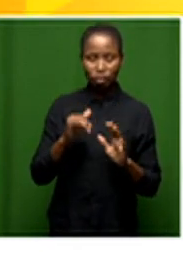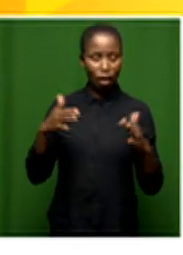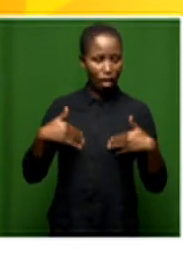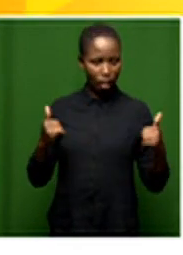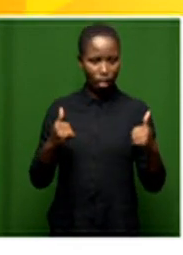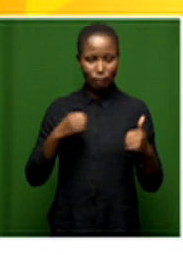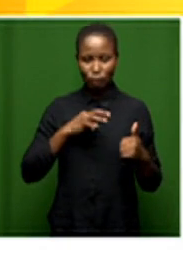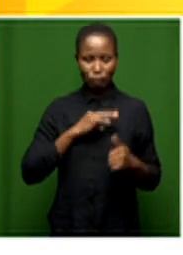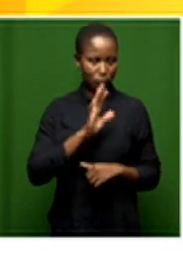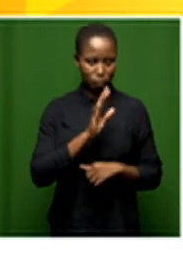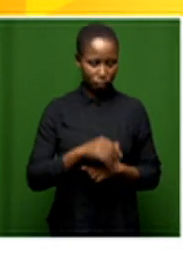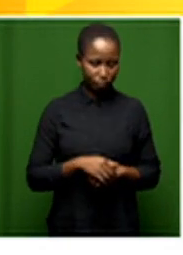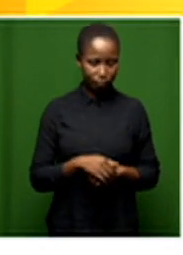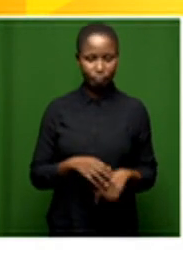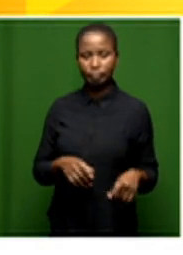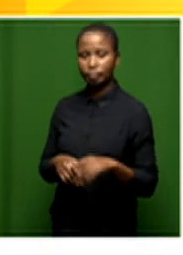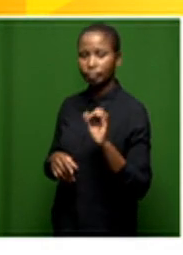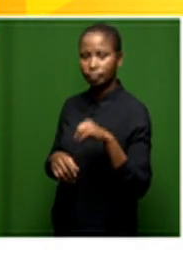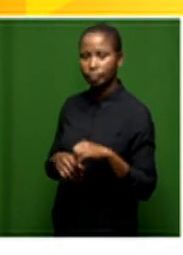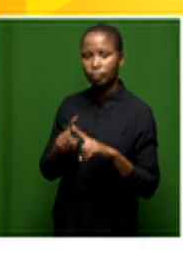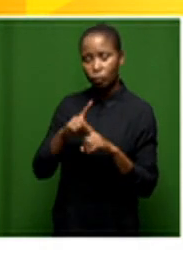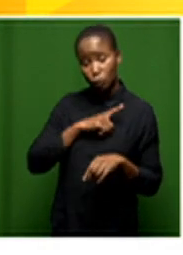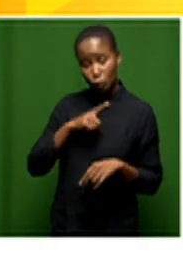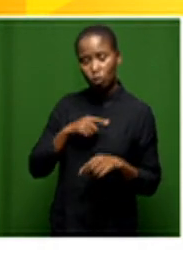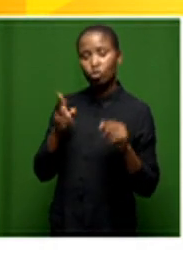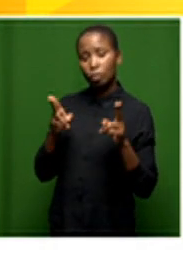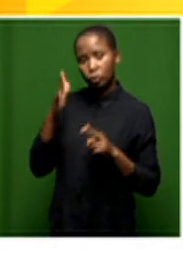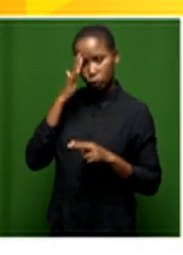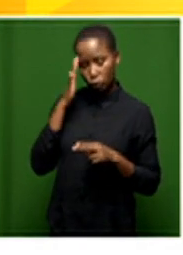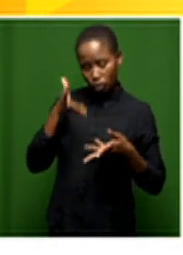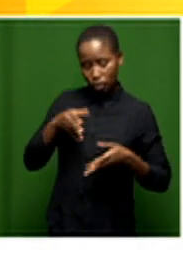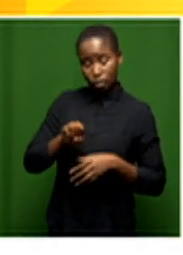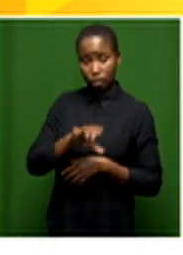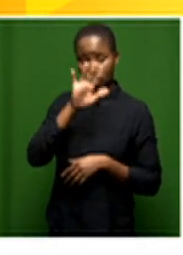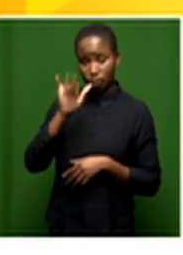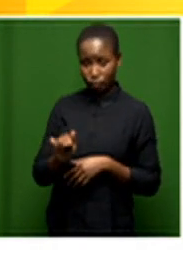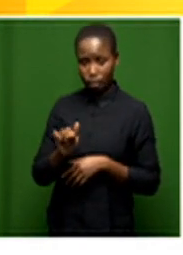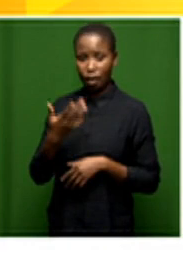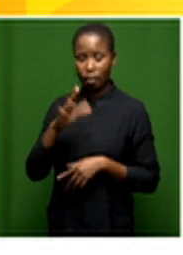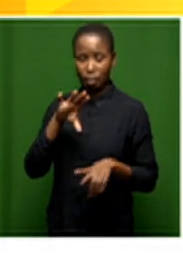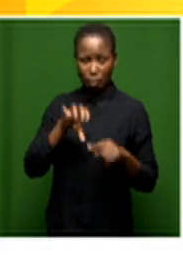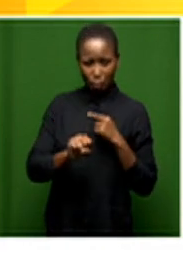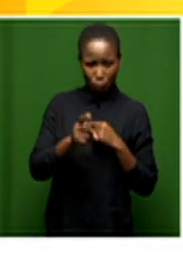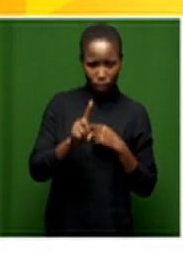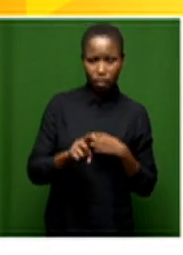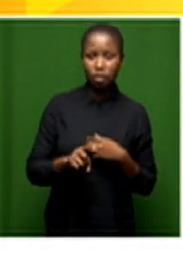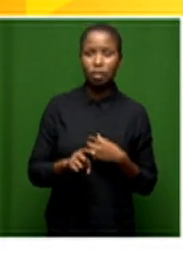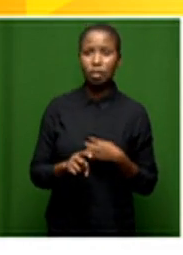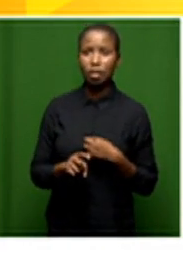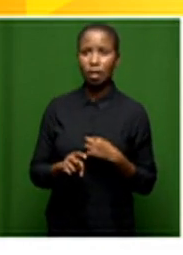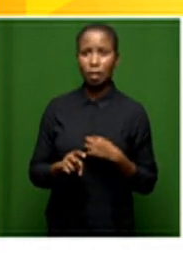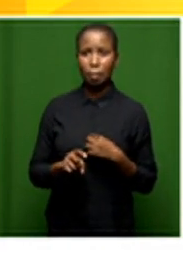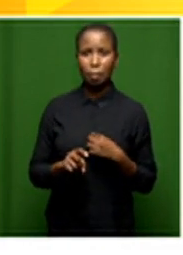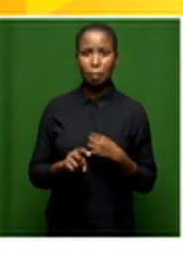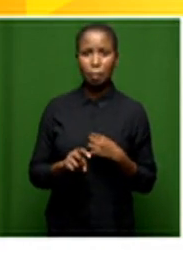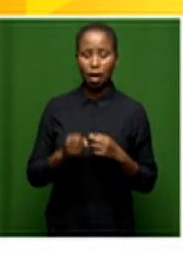about variants, though, because obviously we know that in South Africa, the discovery of the SARS variant